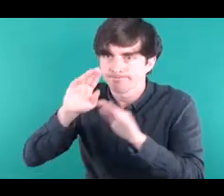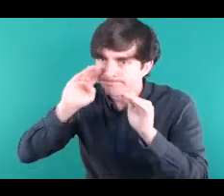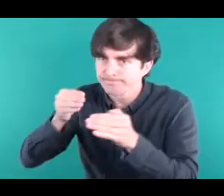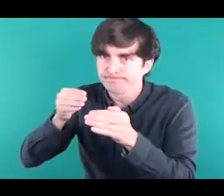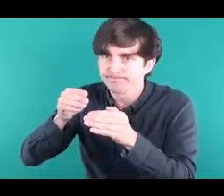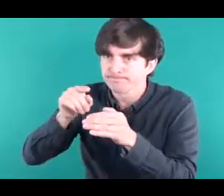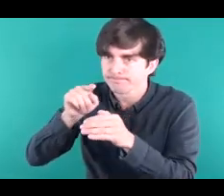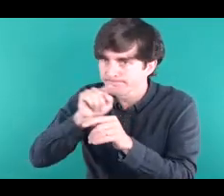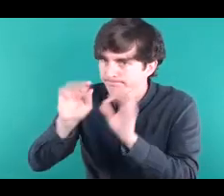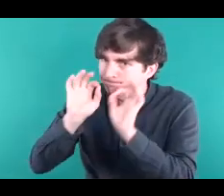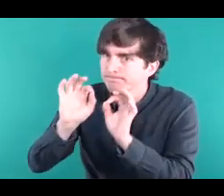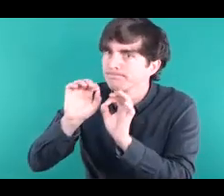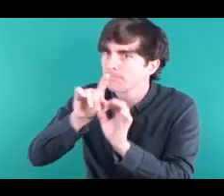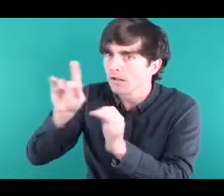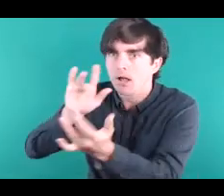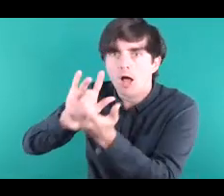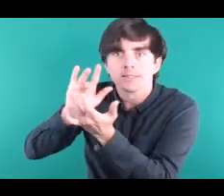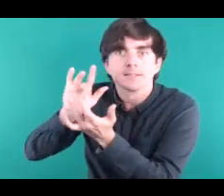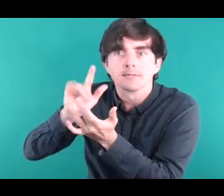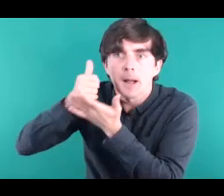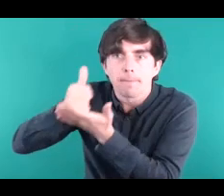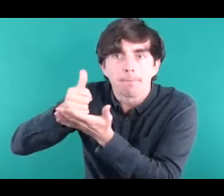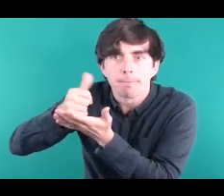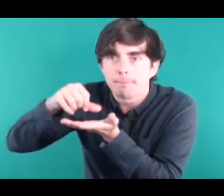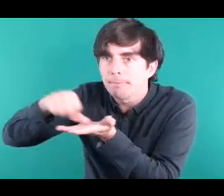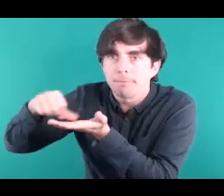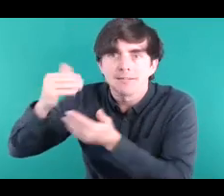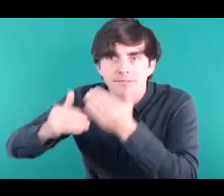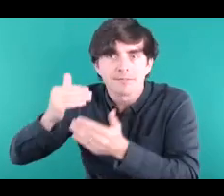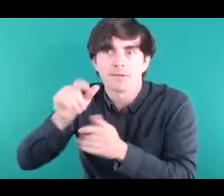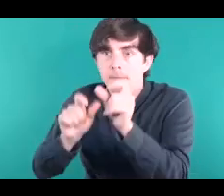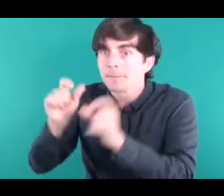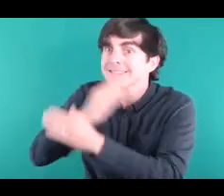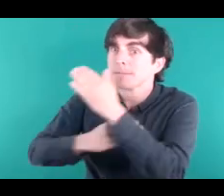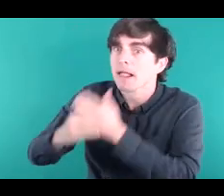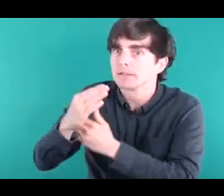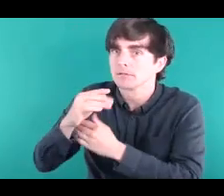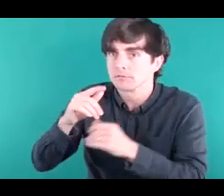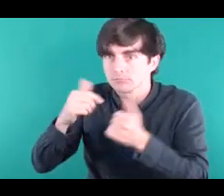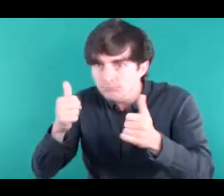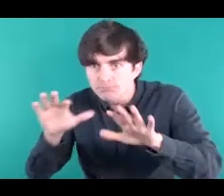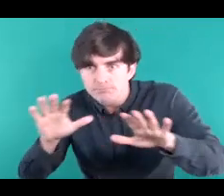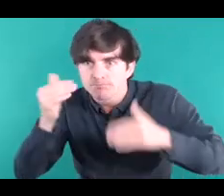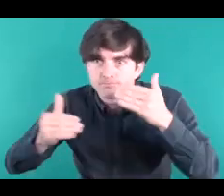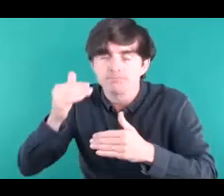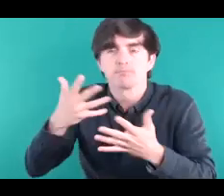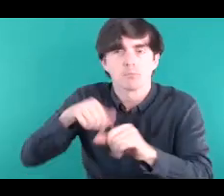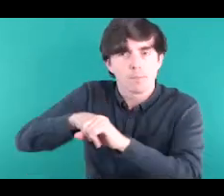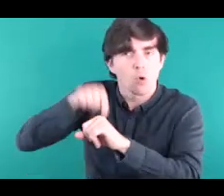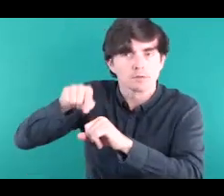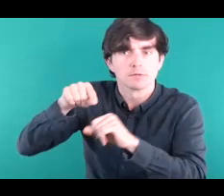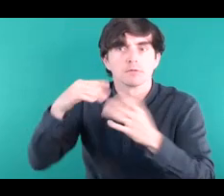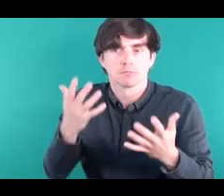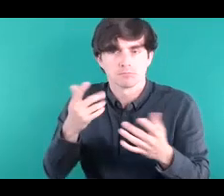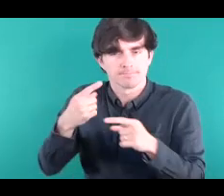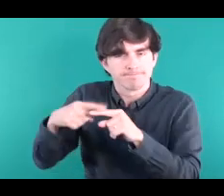countries, both high income and low income or low and middle income, have made change in administration. For instance,